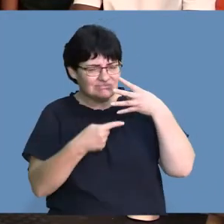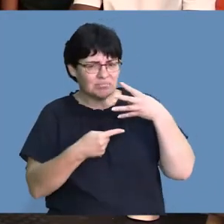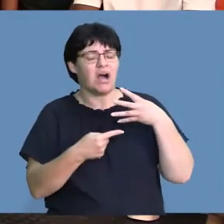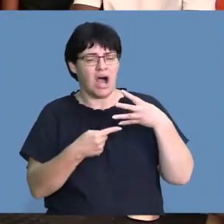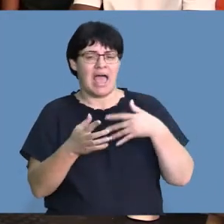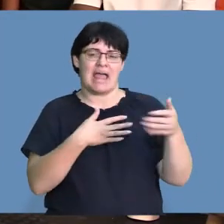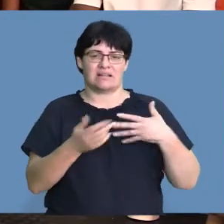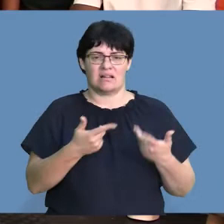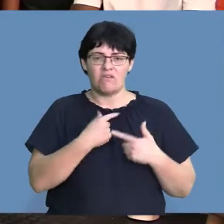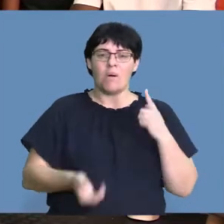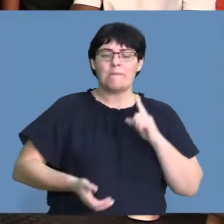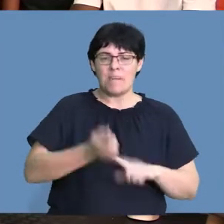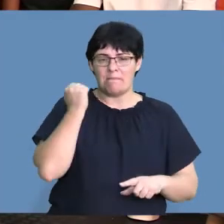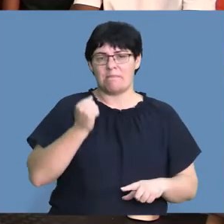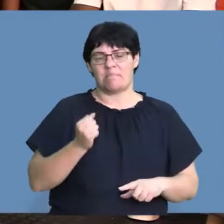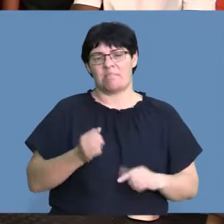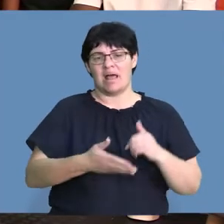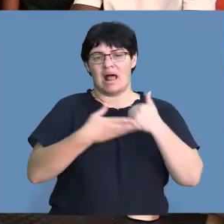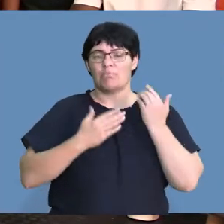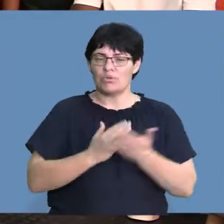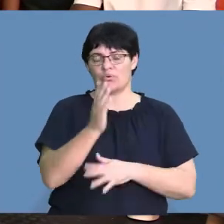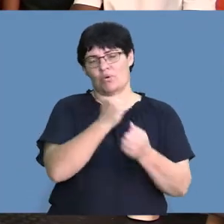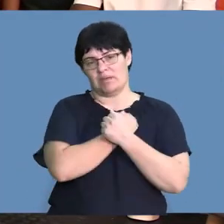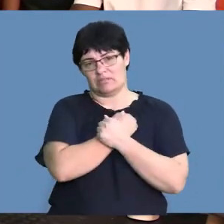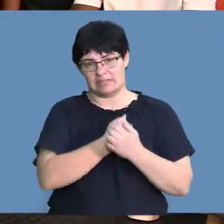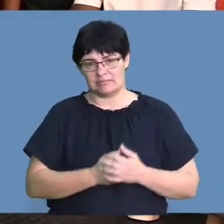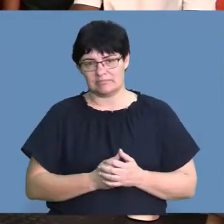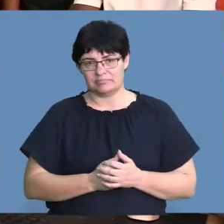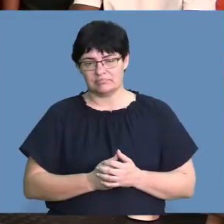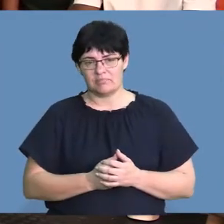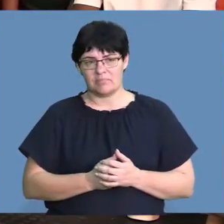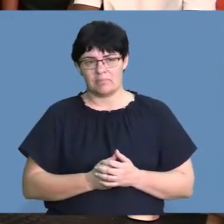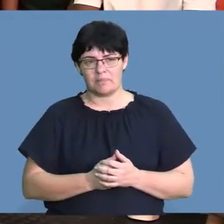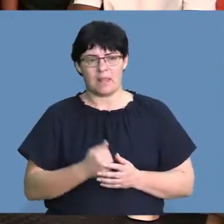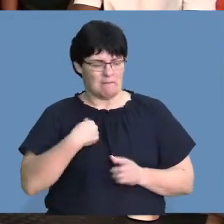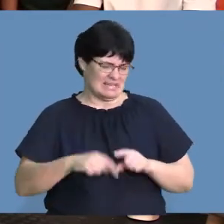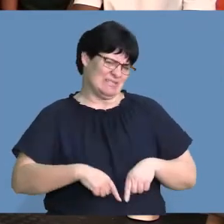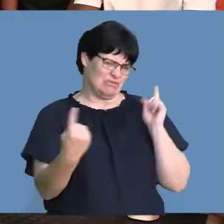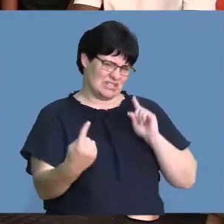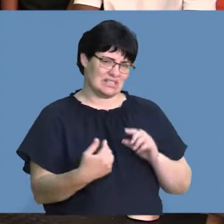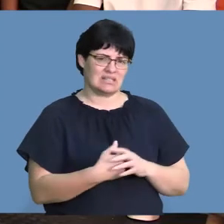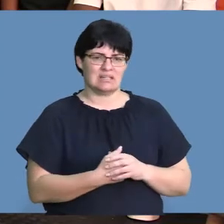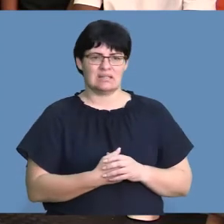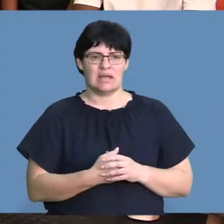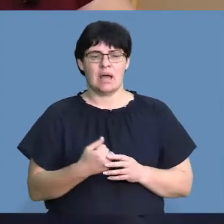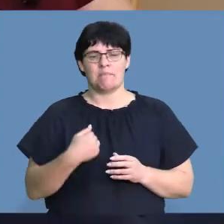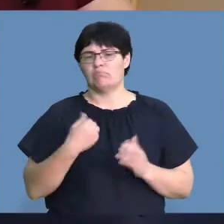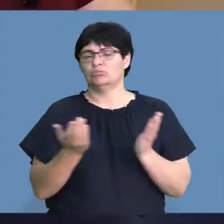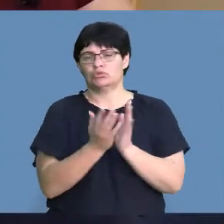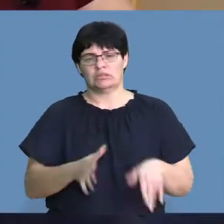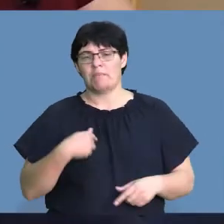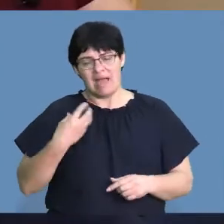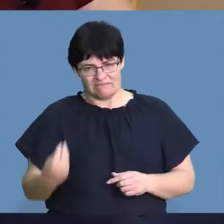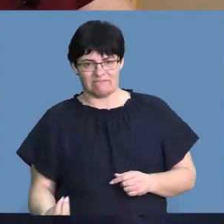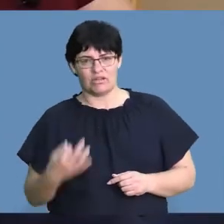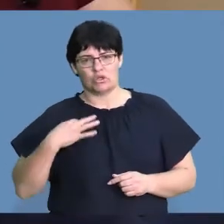particular points in terms of getting yourself helped by the parents. Yes. Mine is different. I'm not a student,